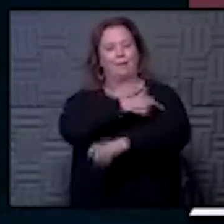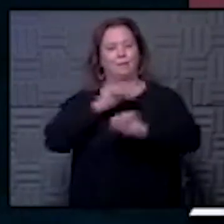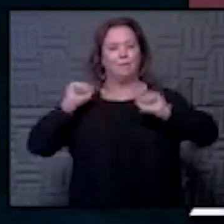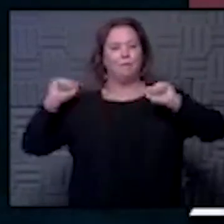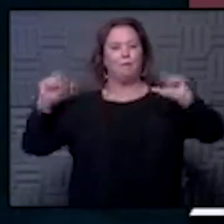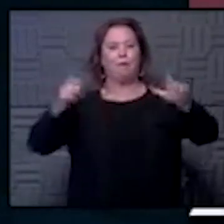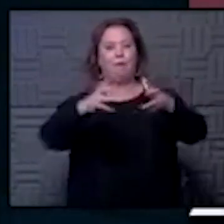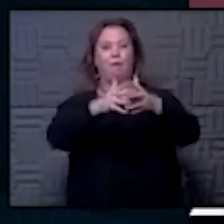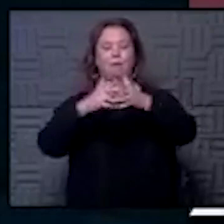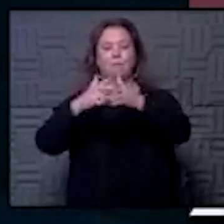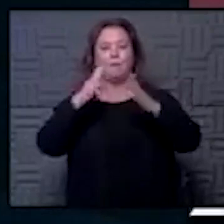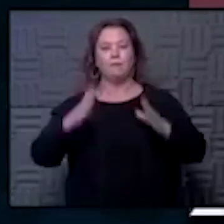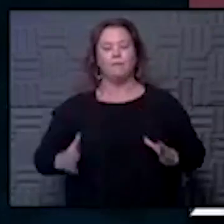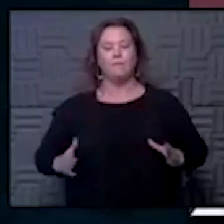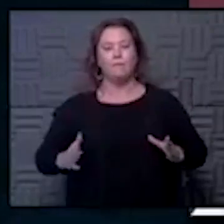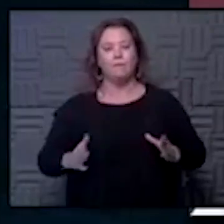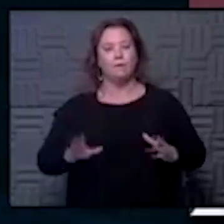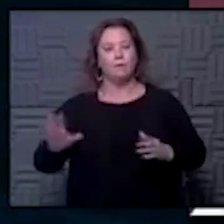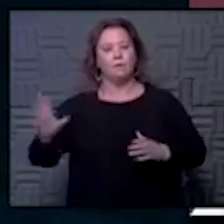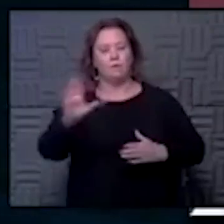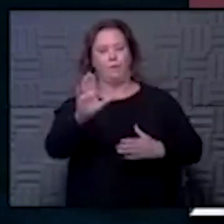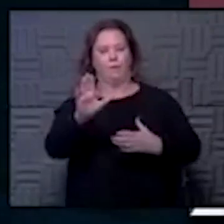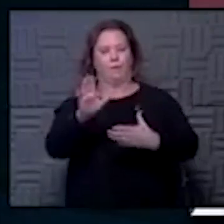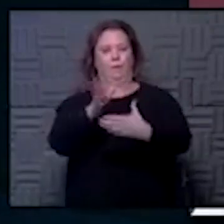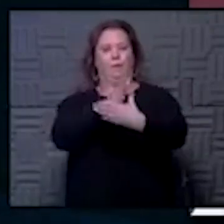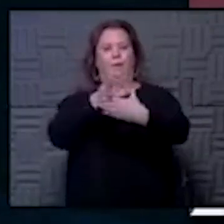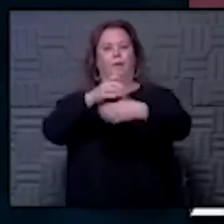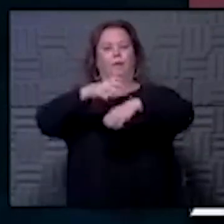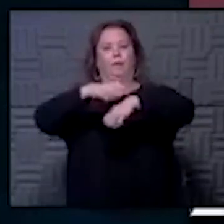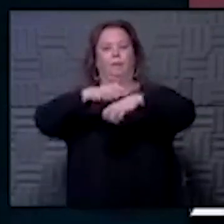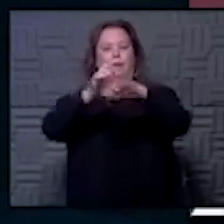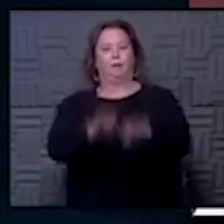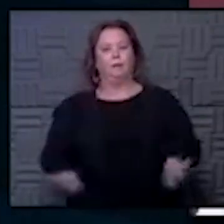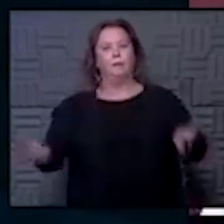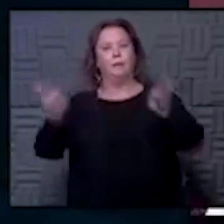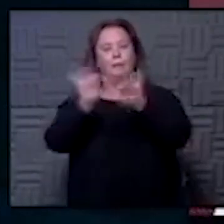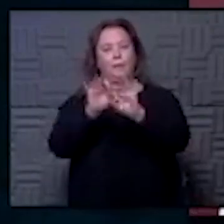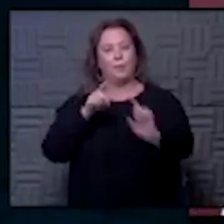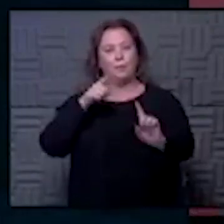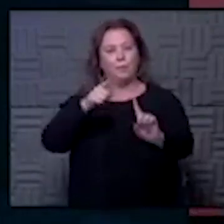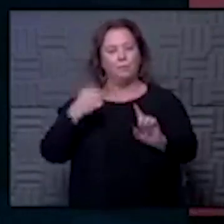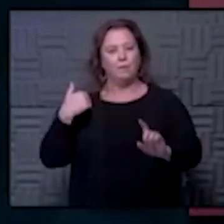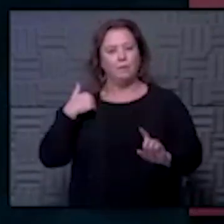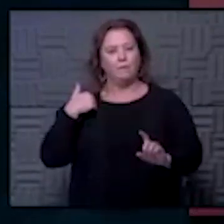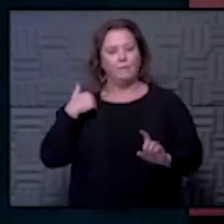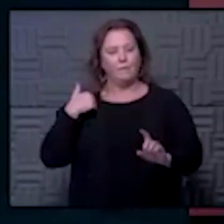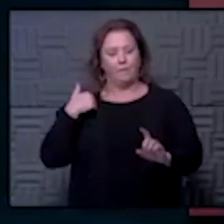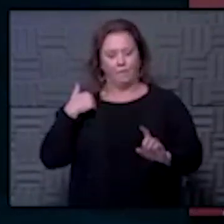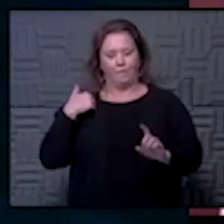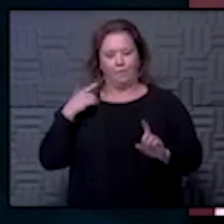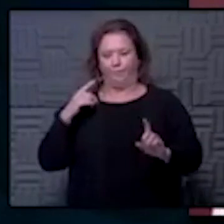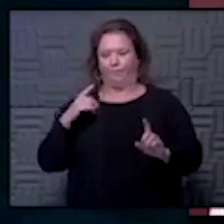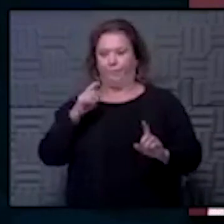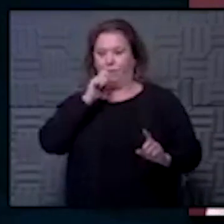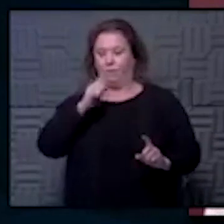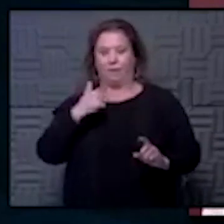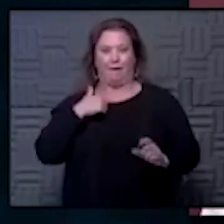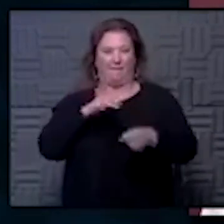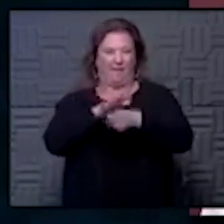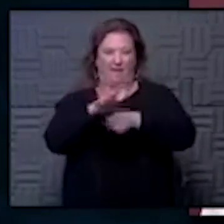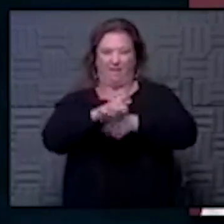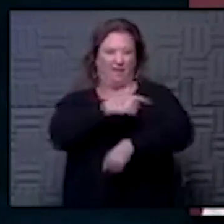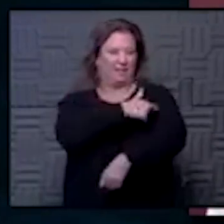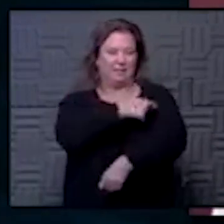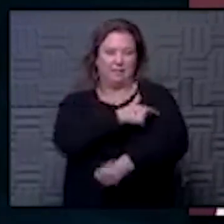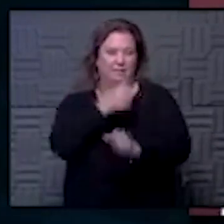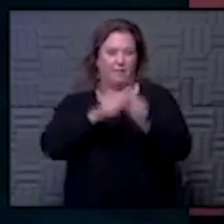American? What kind of thoughts do you have? What kind of range are we giving? Because I think that was an important point earlier, that since we're probably not going to have enough